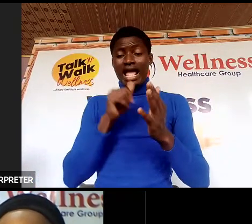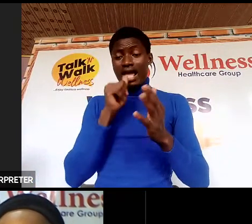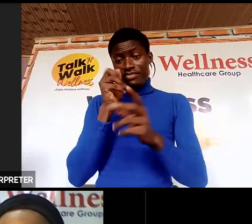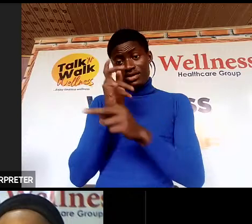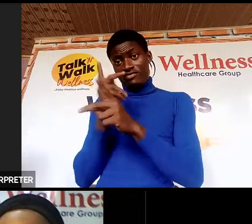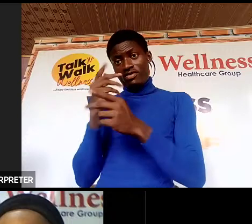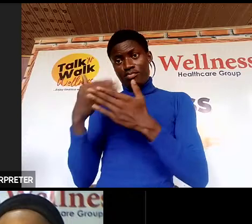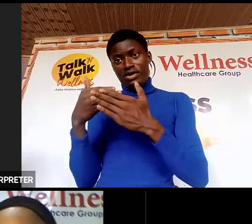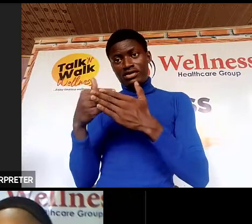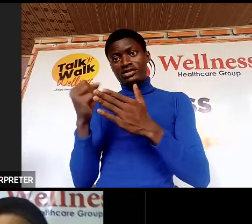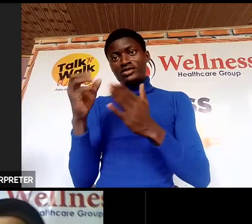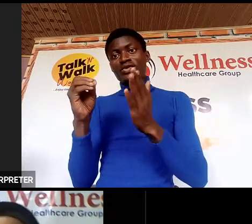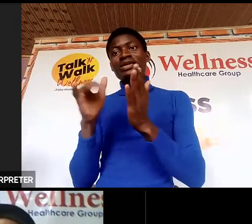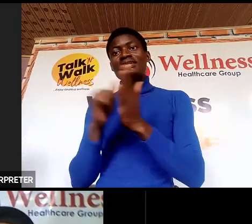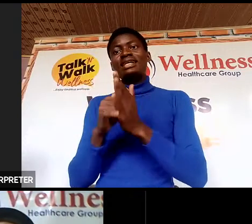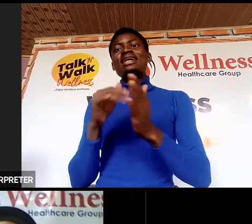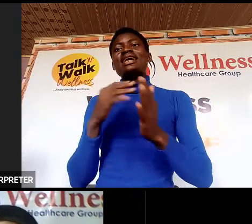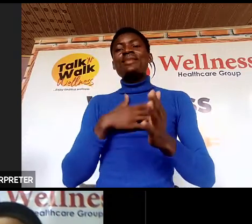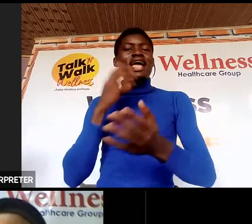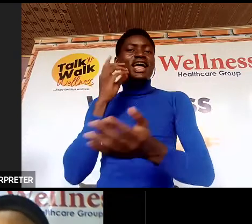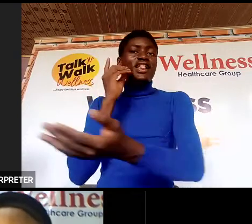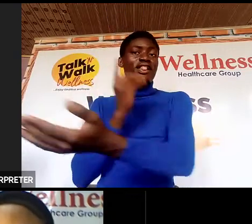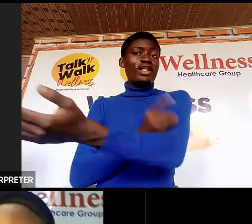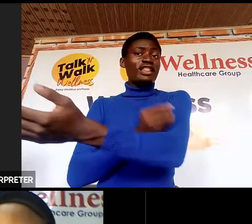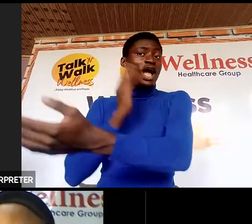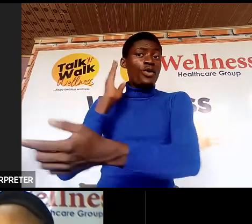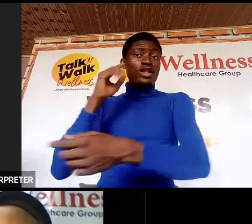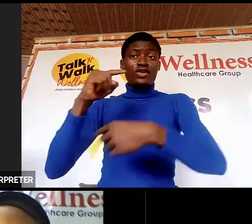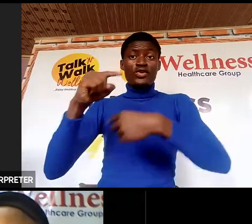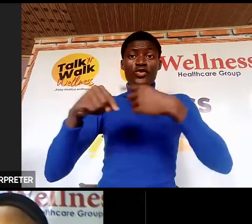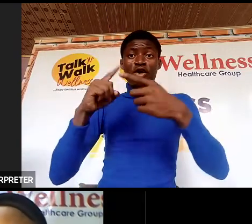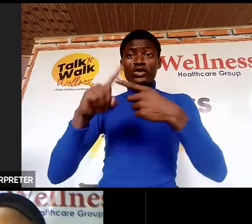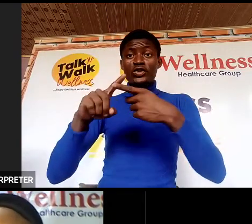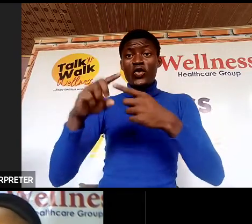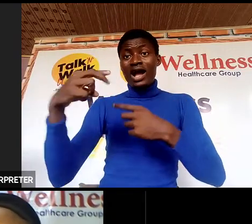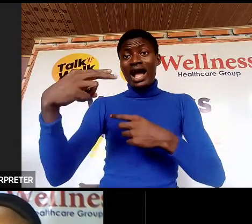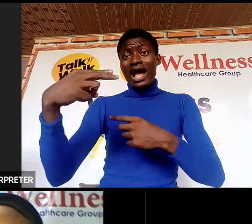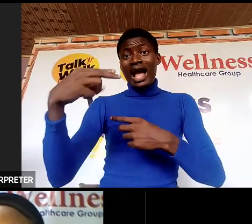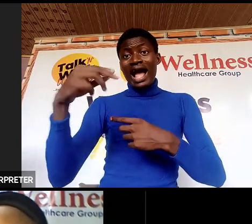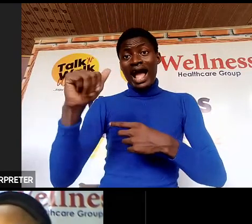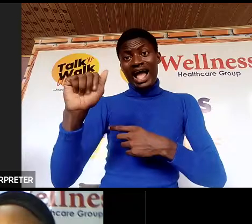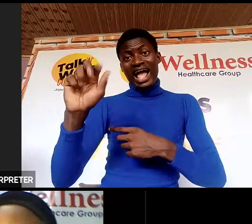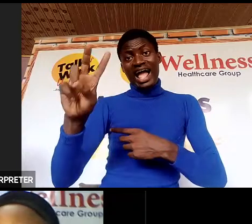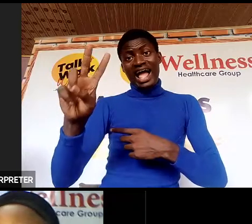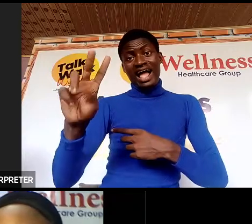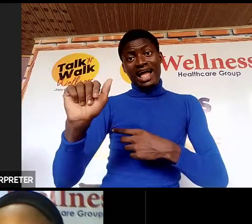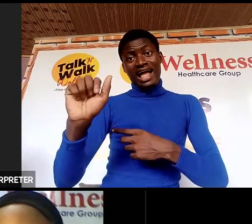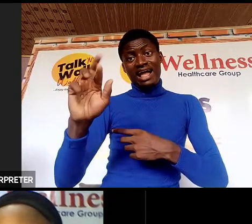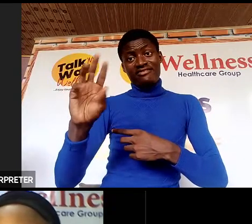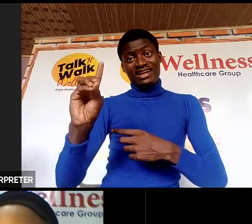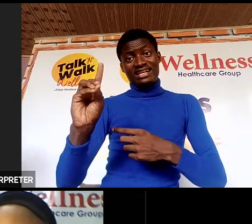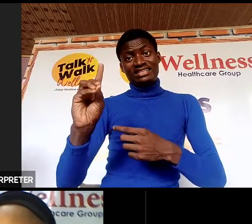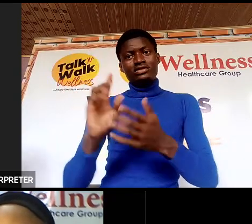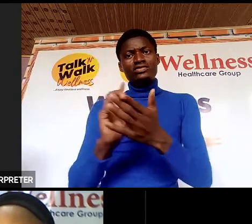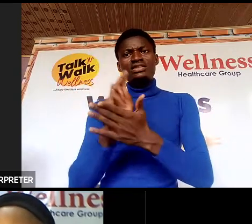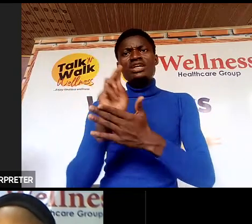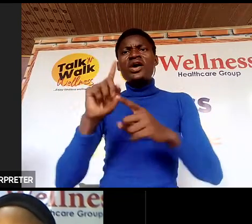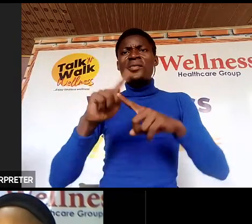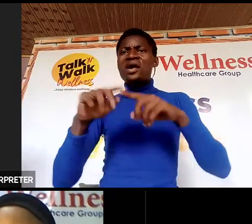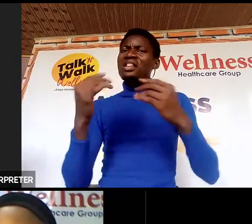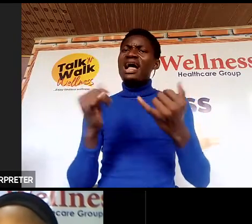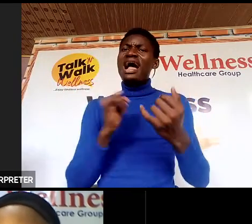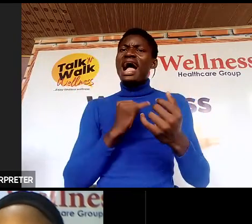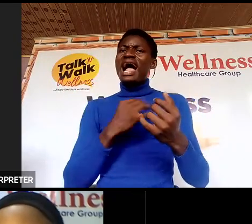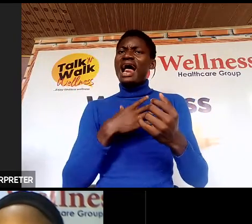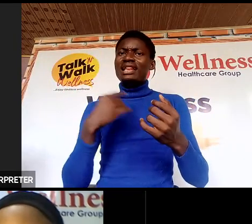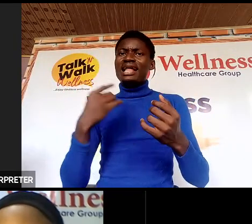it, but I like the idea that I'm planning my children's education. You get to get to the point in which